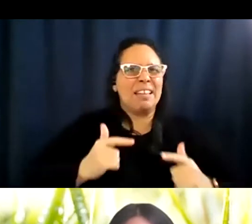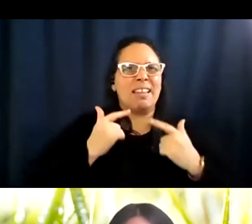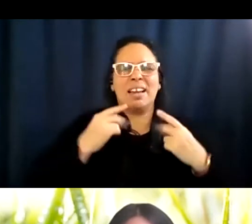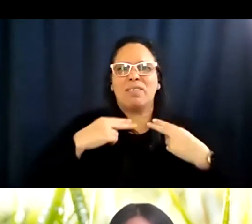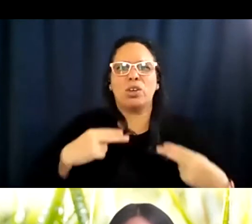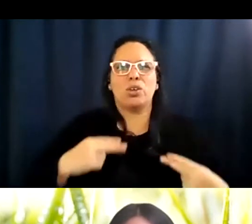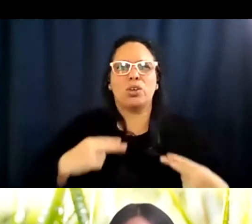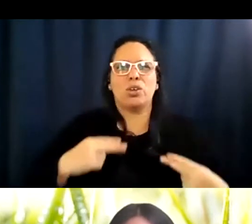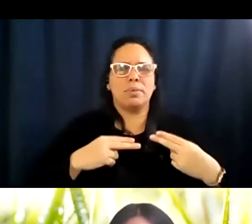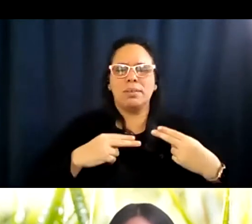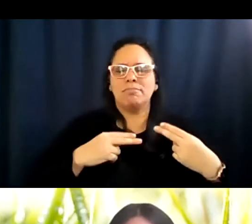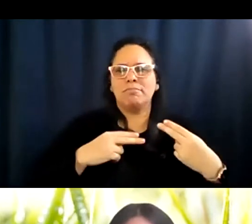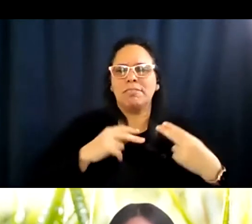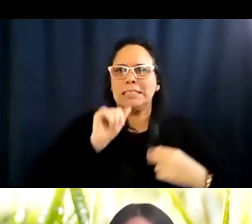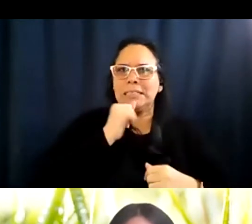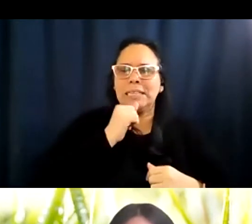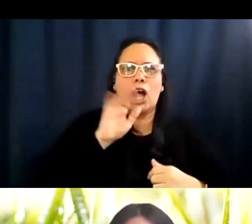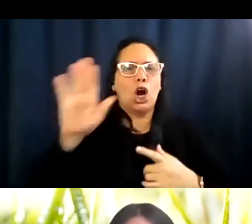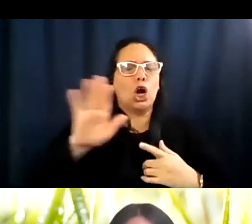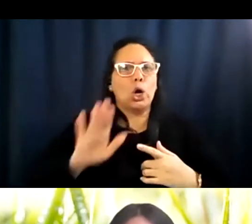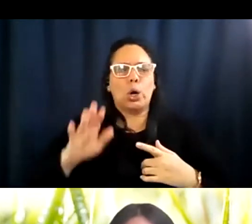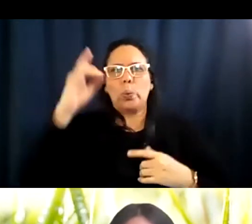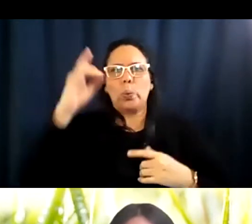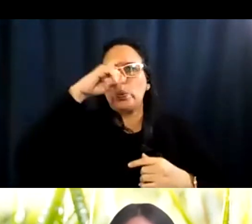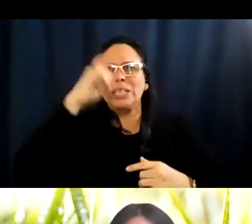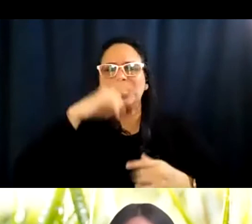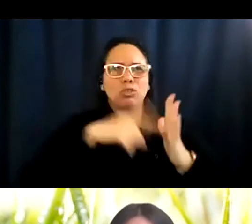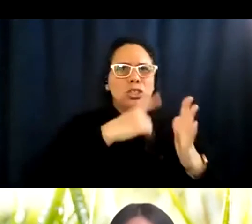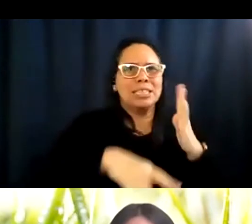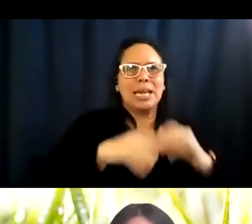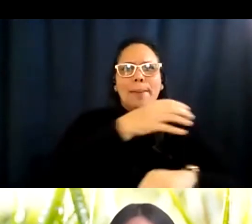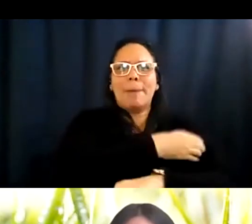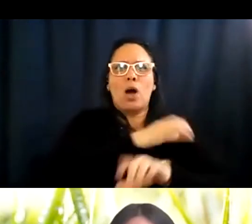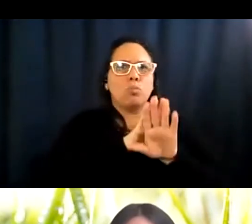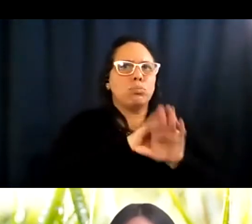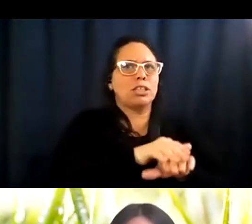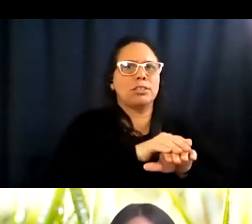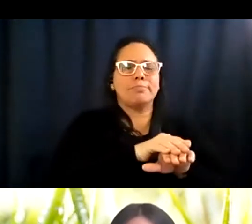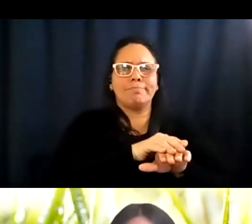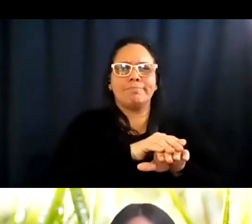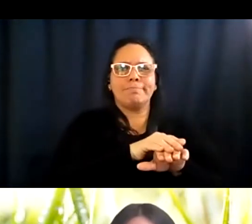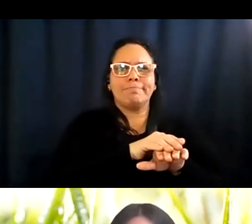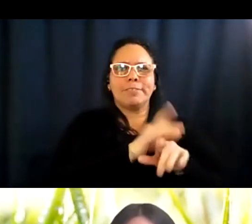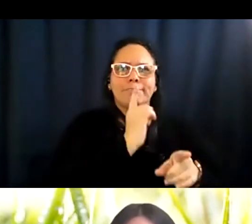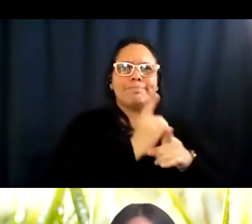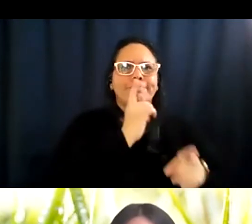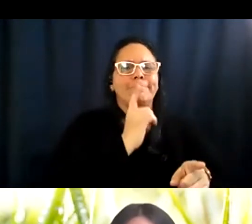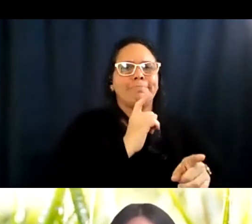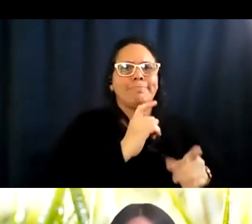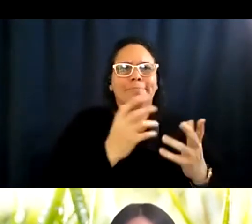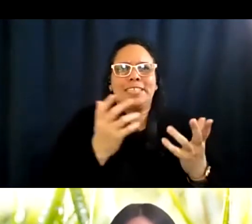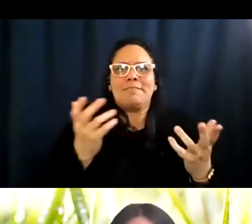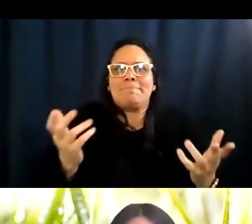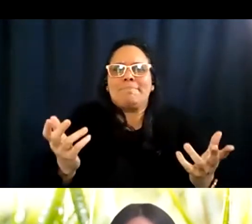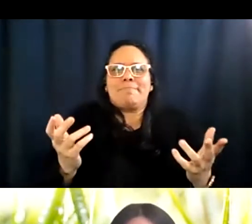Her wisdom, her critique of power and oppression is right on target and unfortunately timeless, it seems.